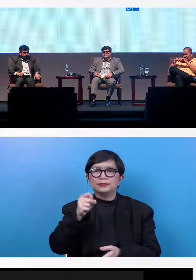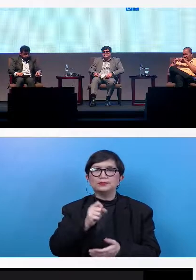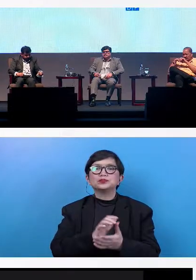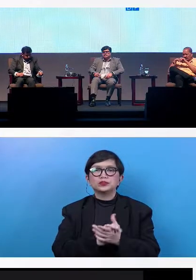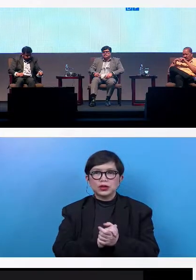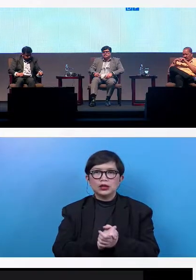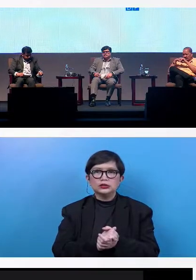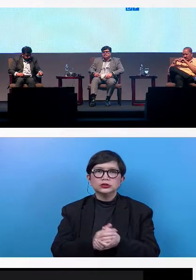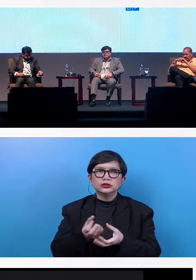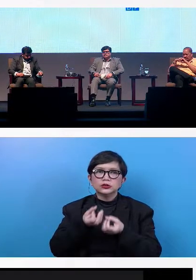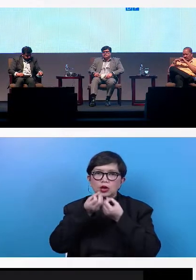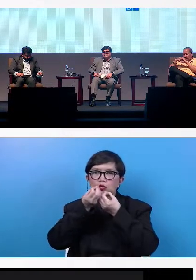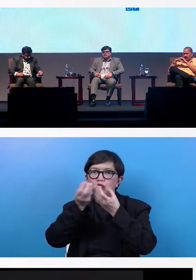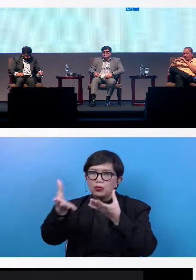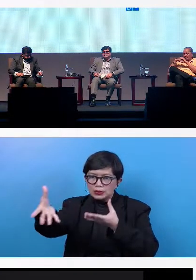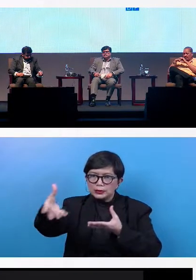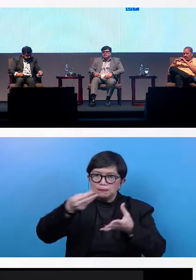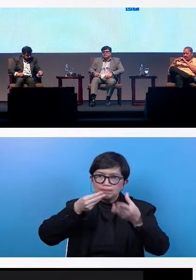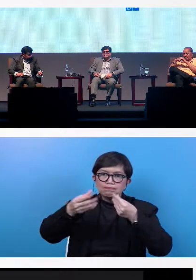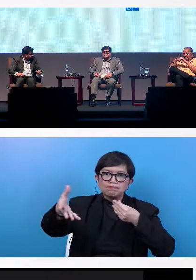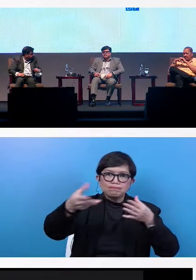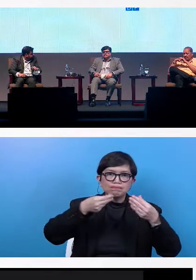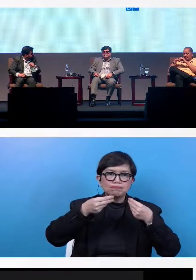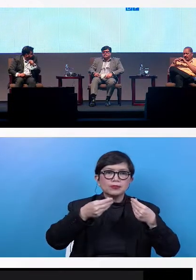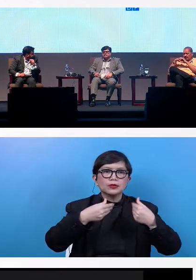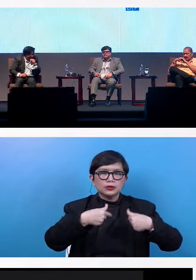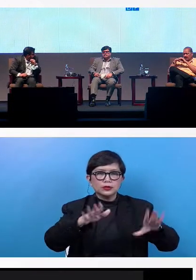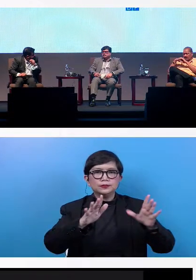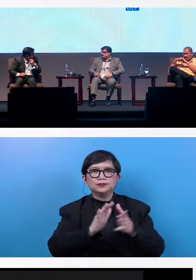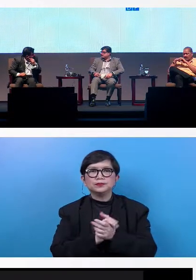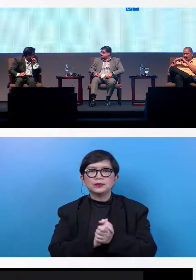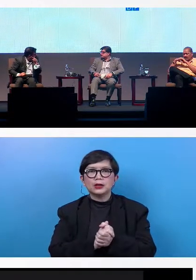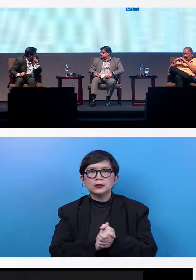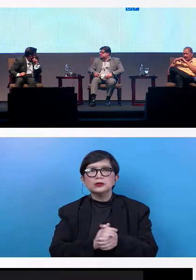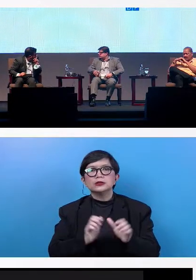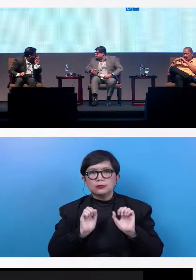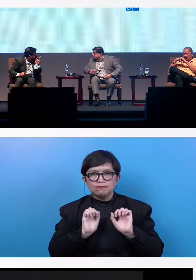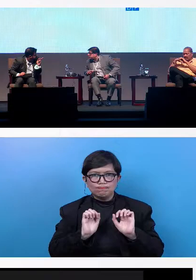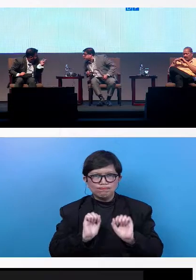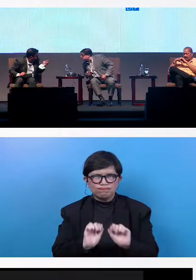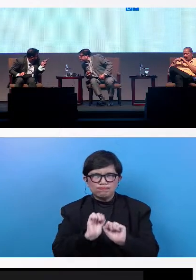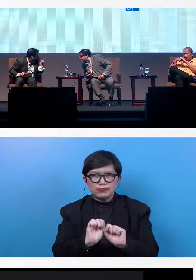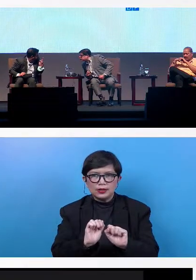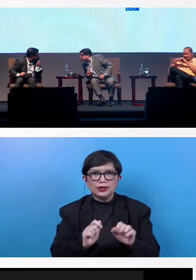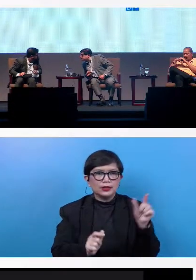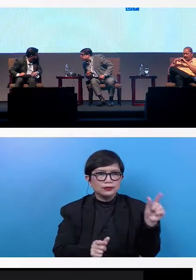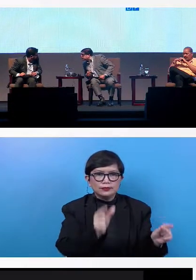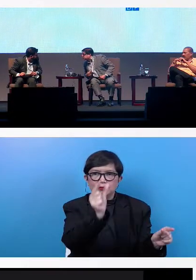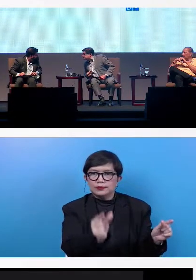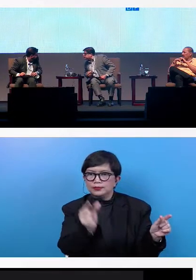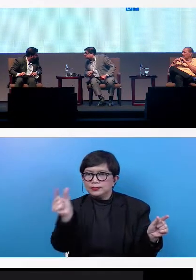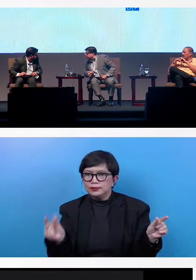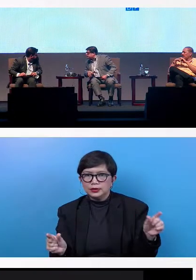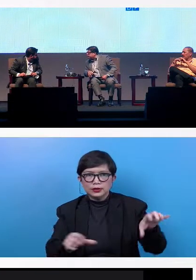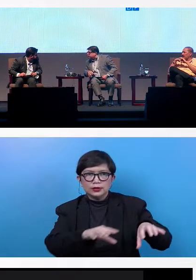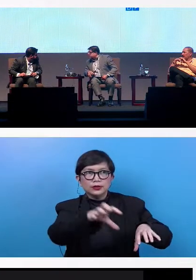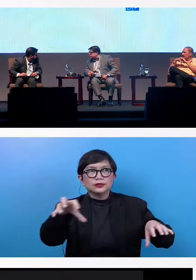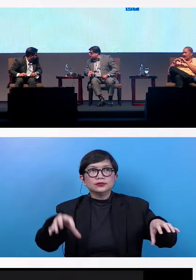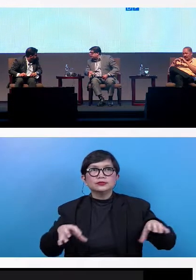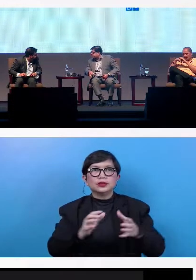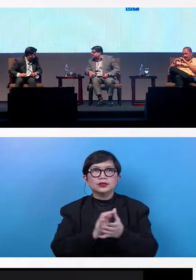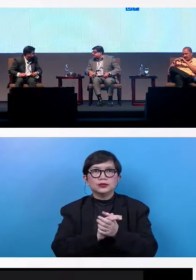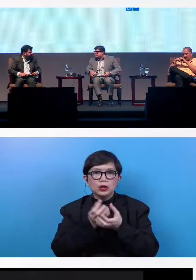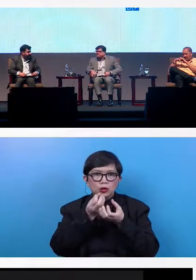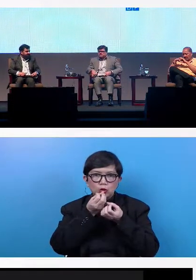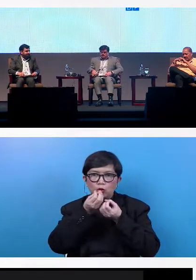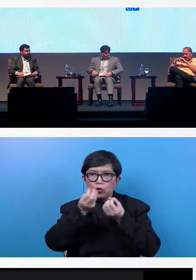local challenges to resilience, and then obviously depending on the information available and the